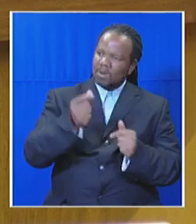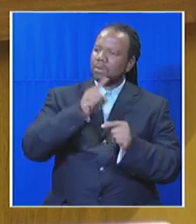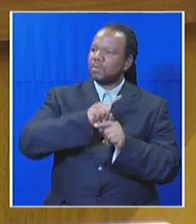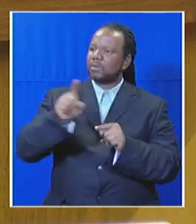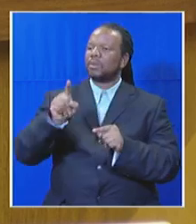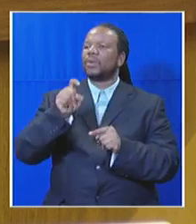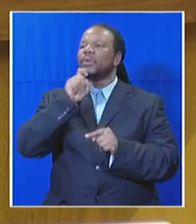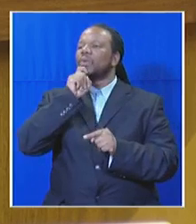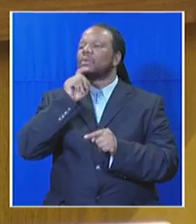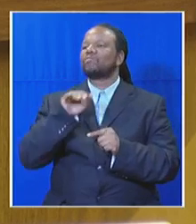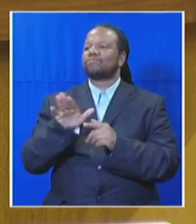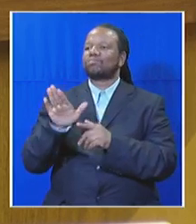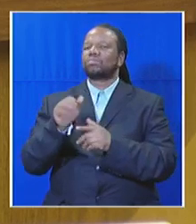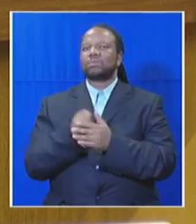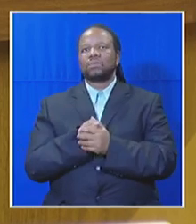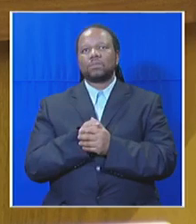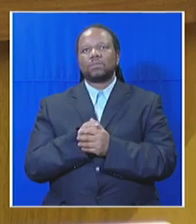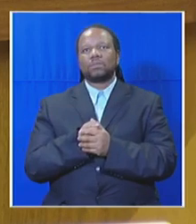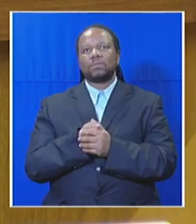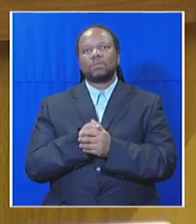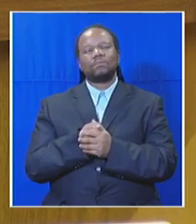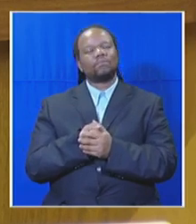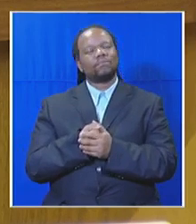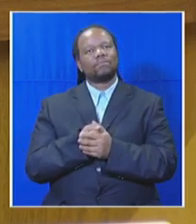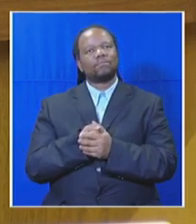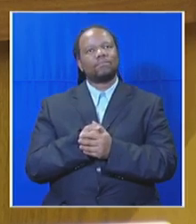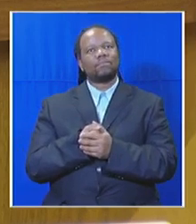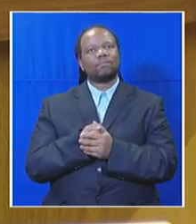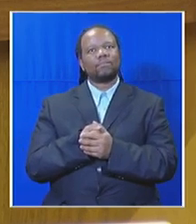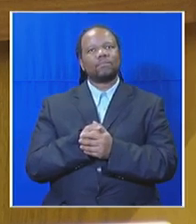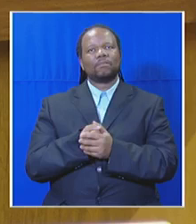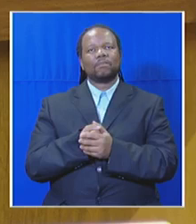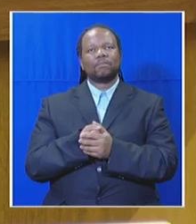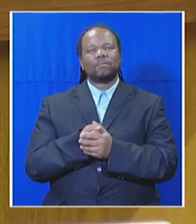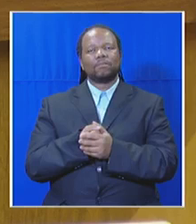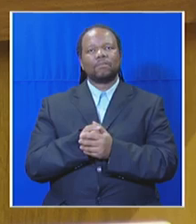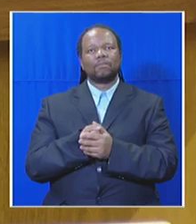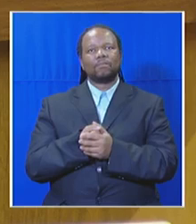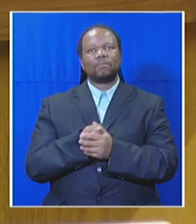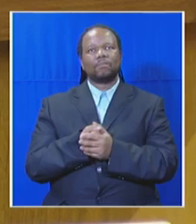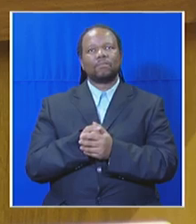utilized. What people were faced with, how are you going to